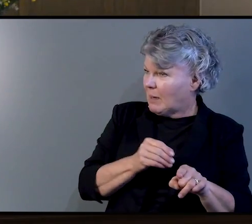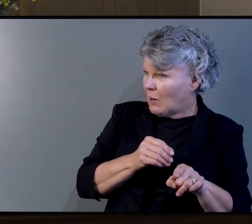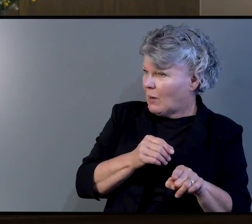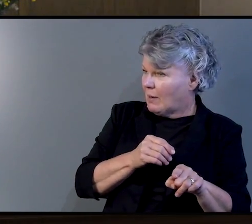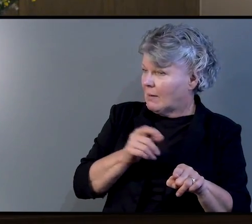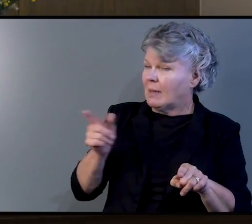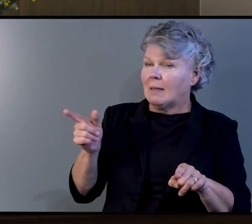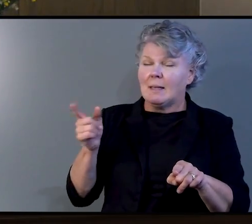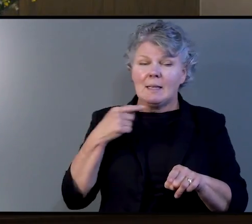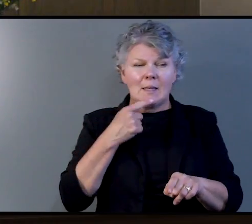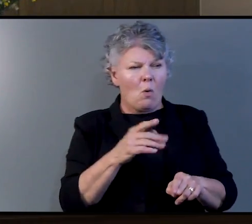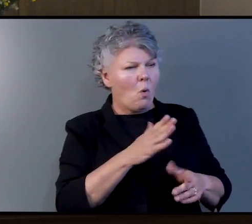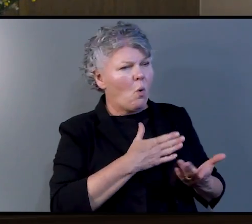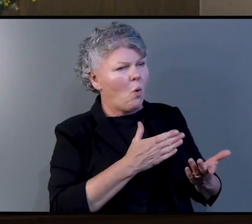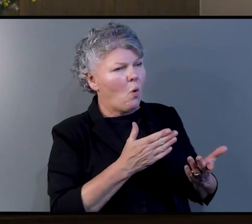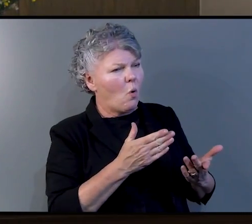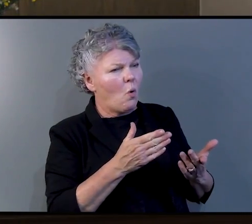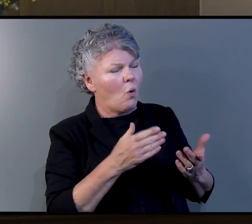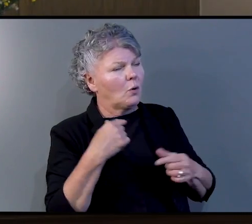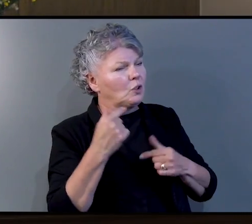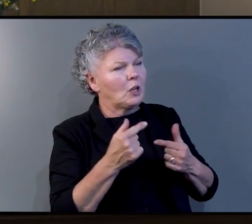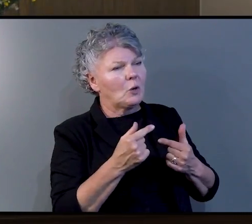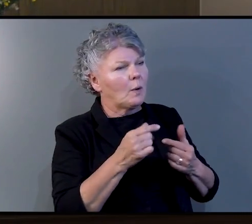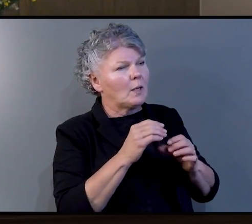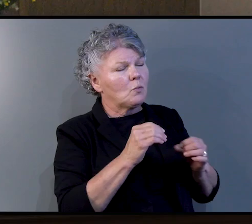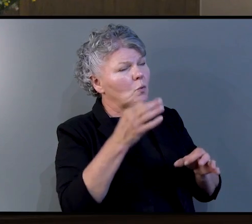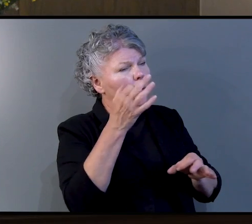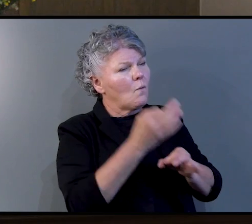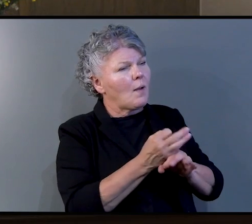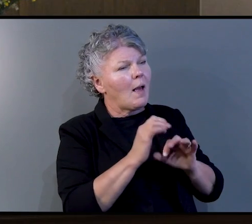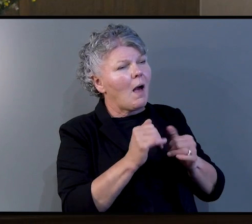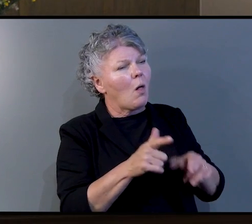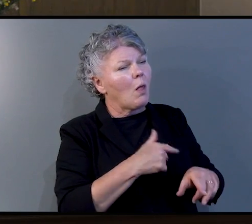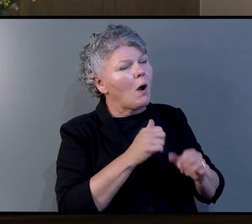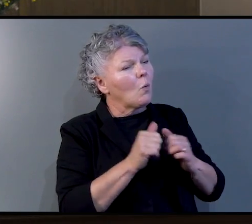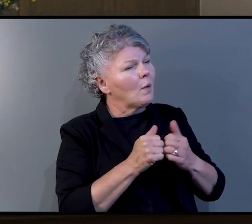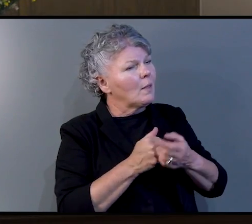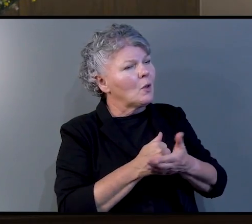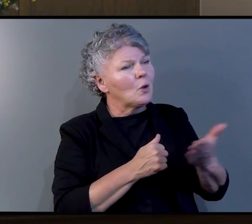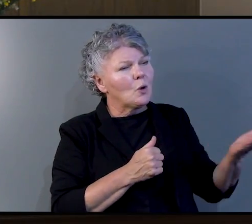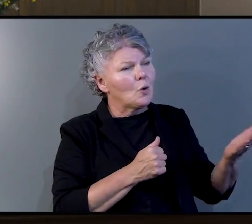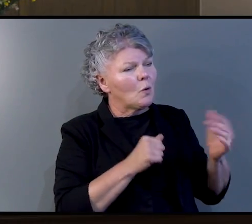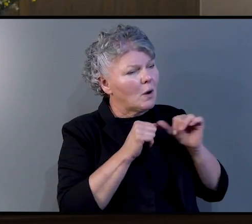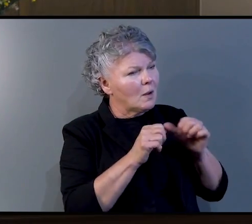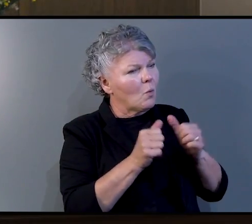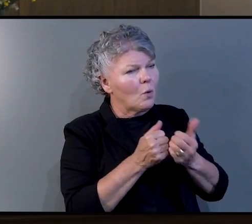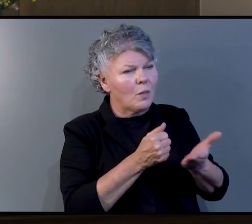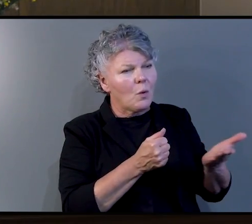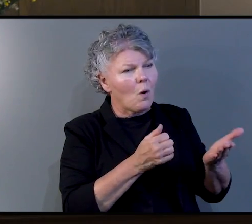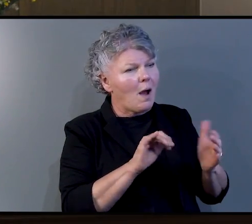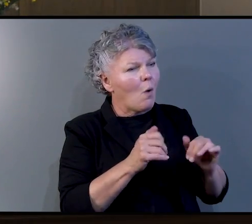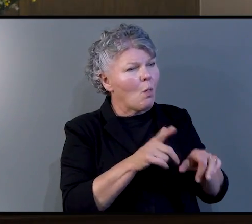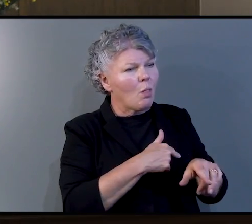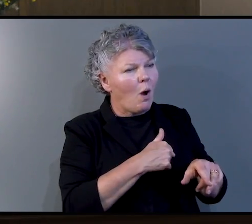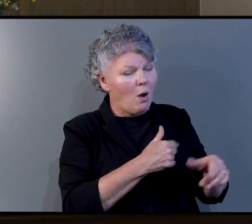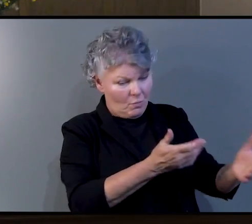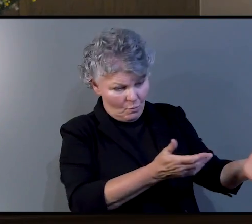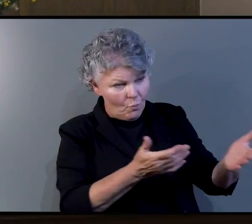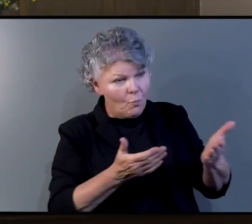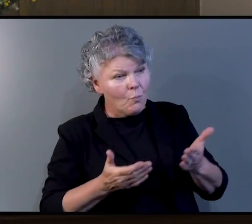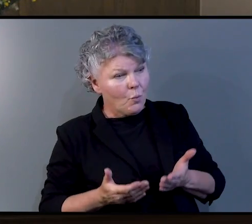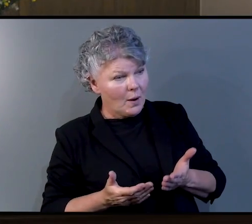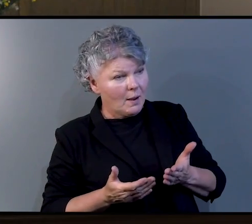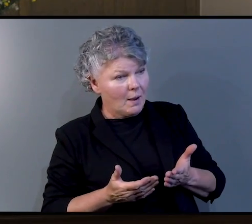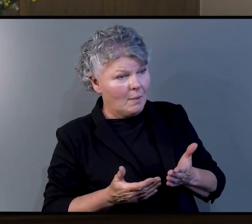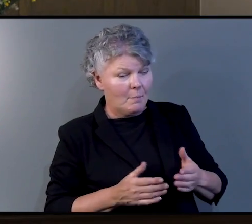he answered them, "O faithless generation, how long am I to be with you? How long am I to bear with you? Bring him to me."